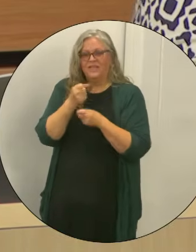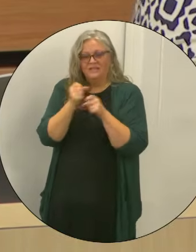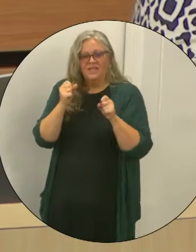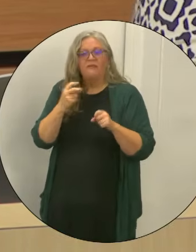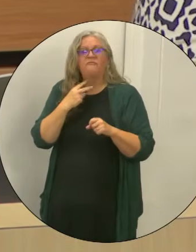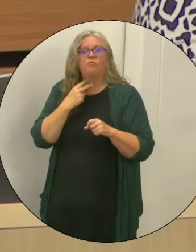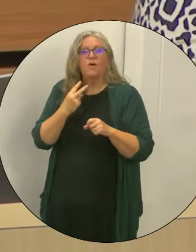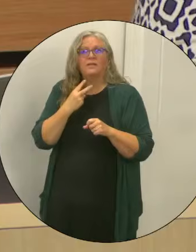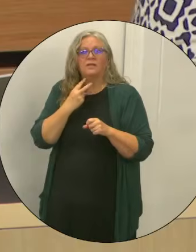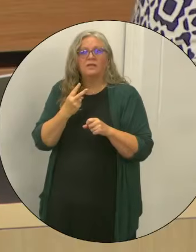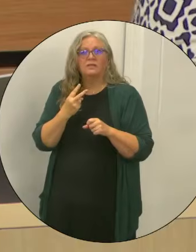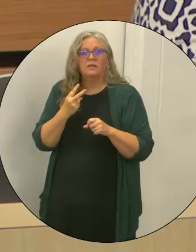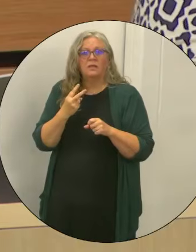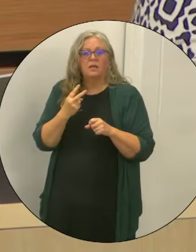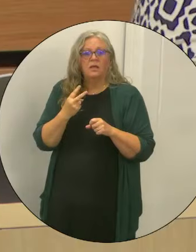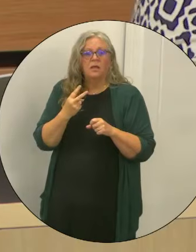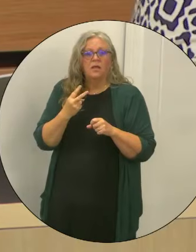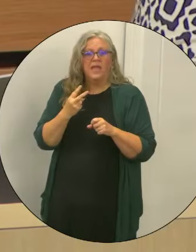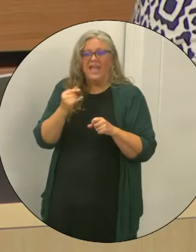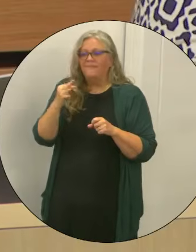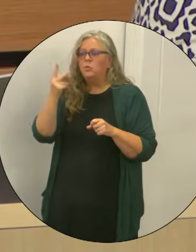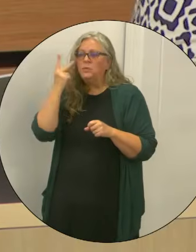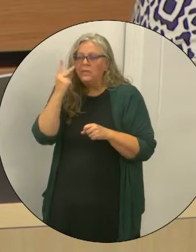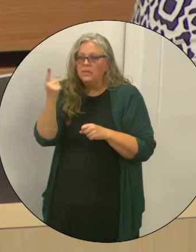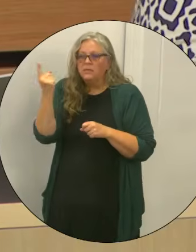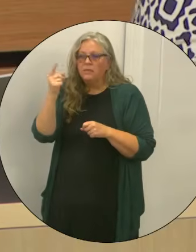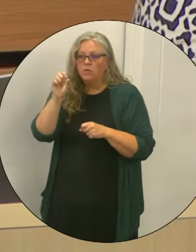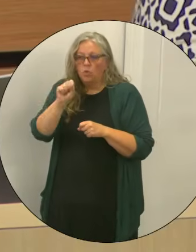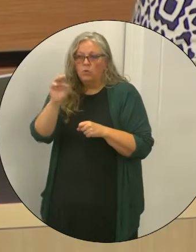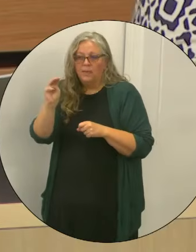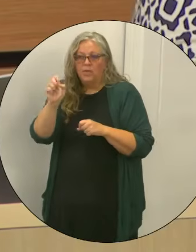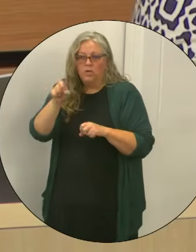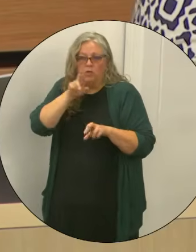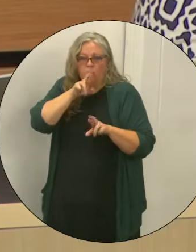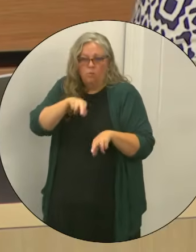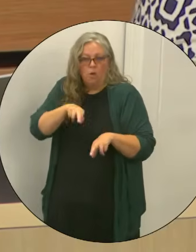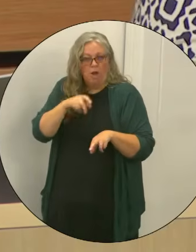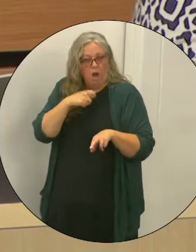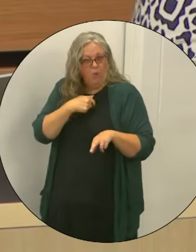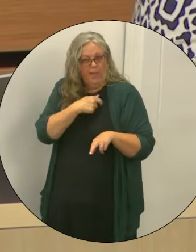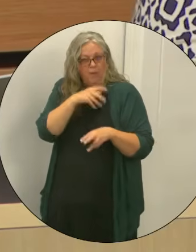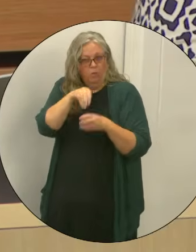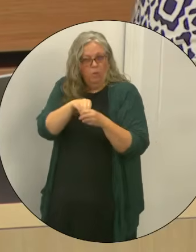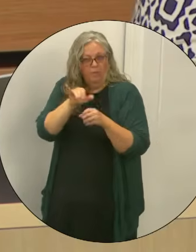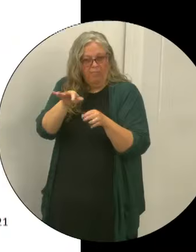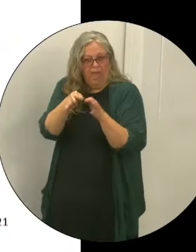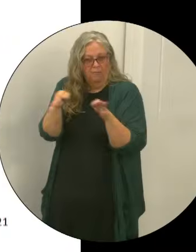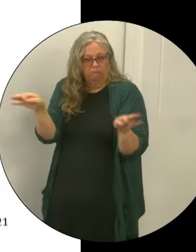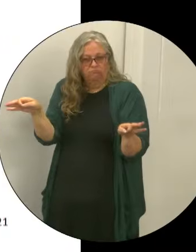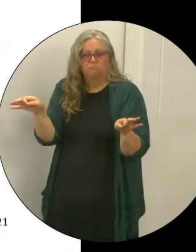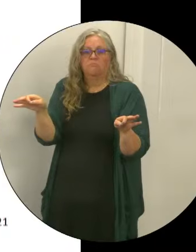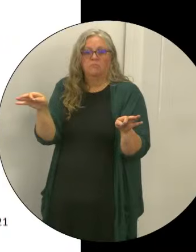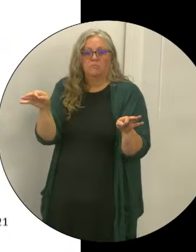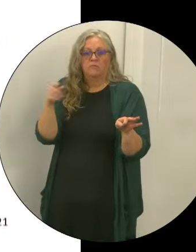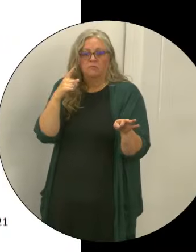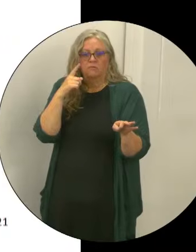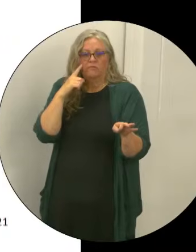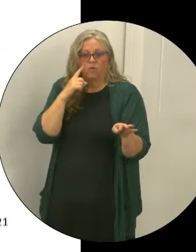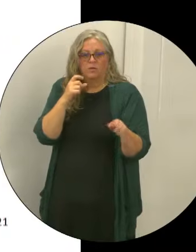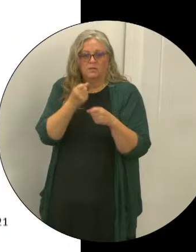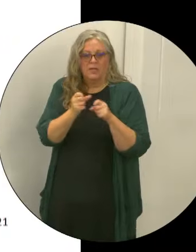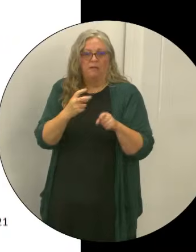there is things you have seen on social media, that is something that should be reported. Do you believe we're doing messaging on safe voices on